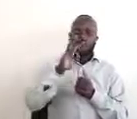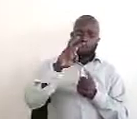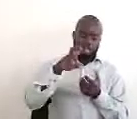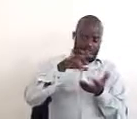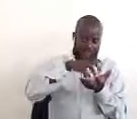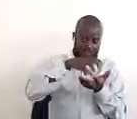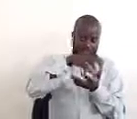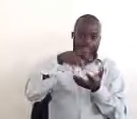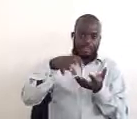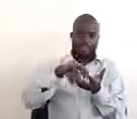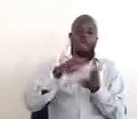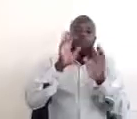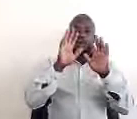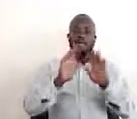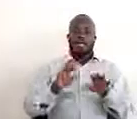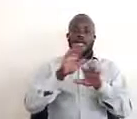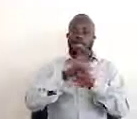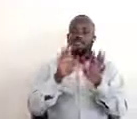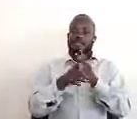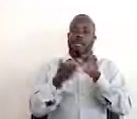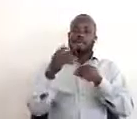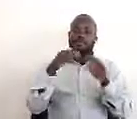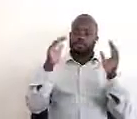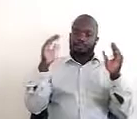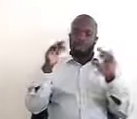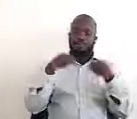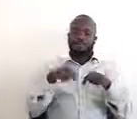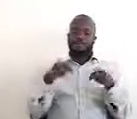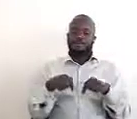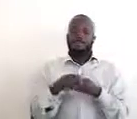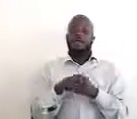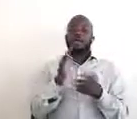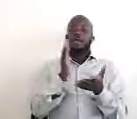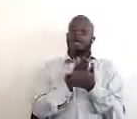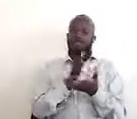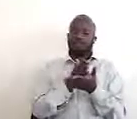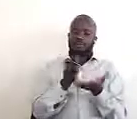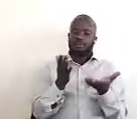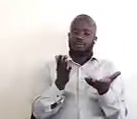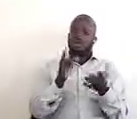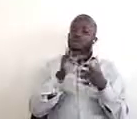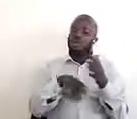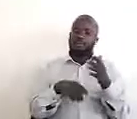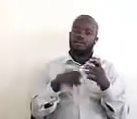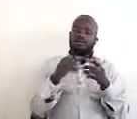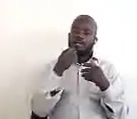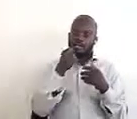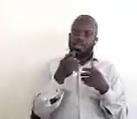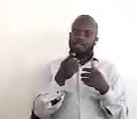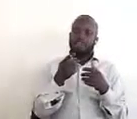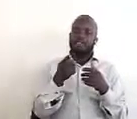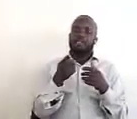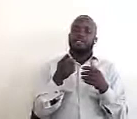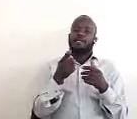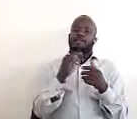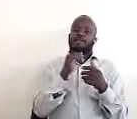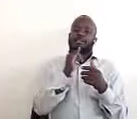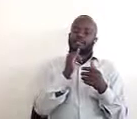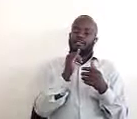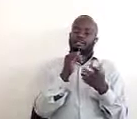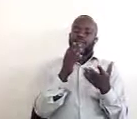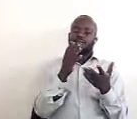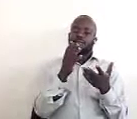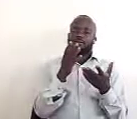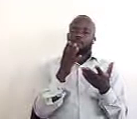watching portions is important. Everything comes bigger today. The actual what they say as